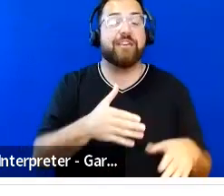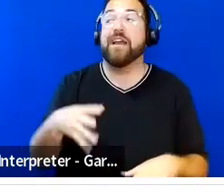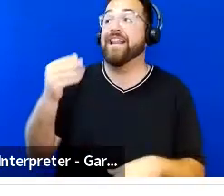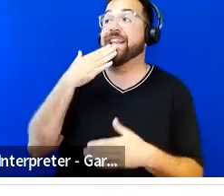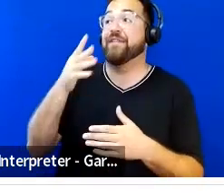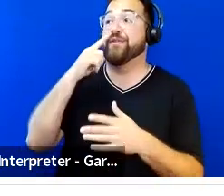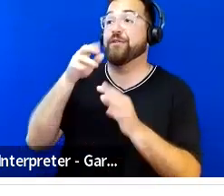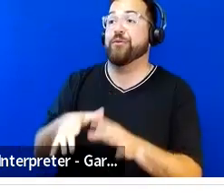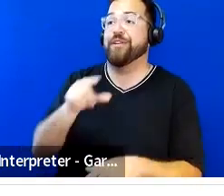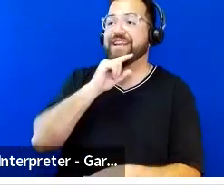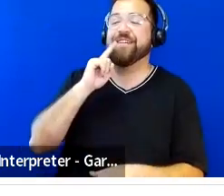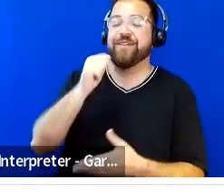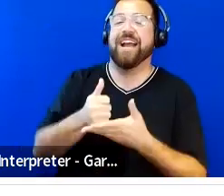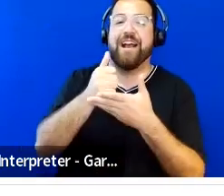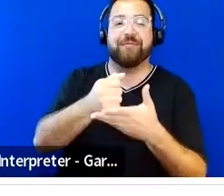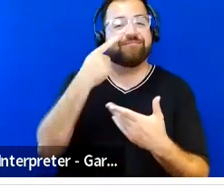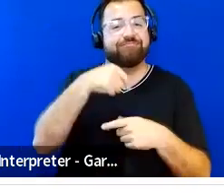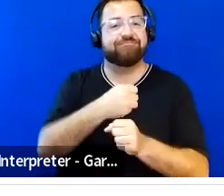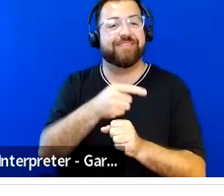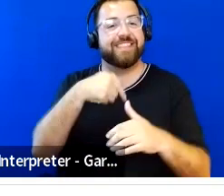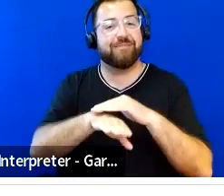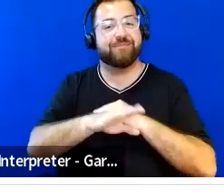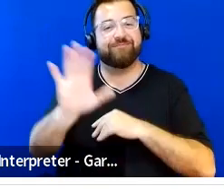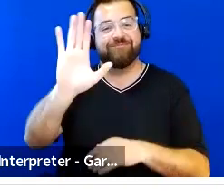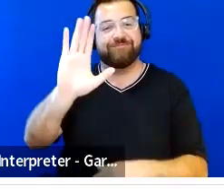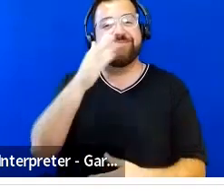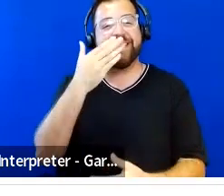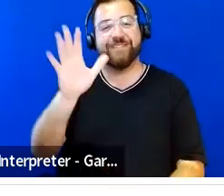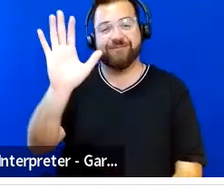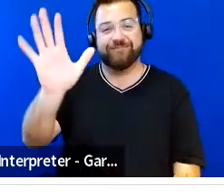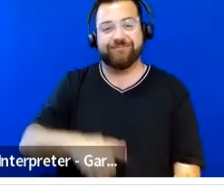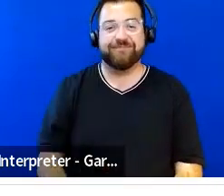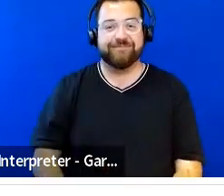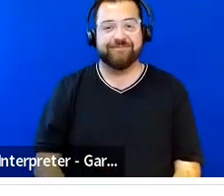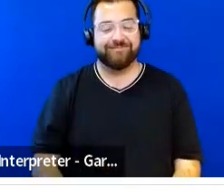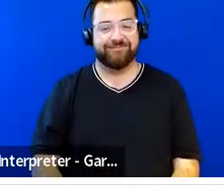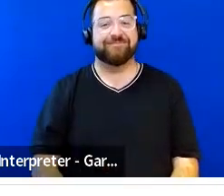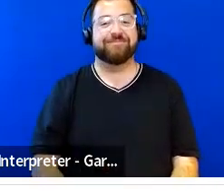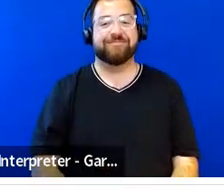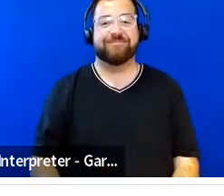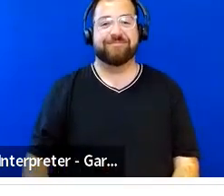interpreter, Garrett, for helping make this accessible. Yes, thank you, Garrett. Good job.